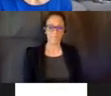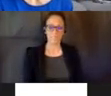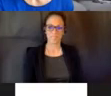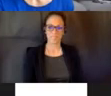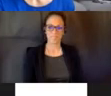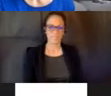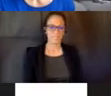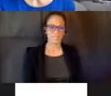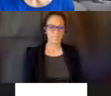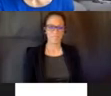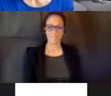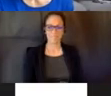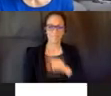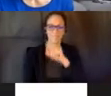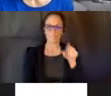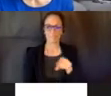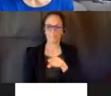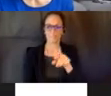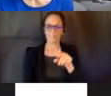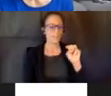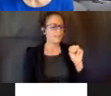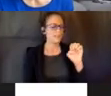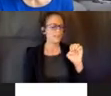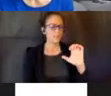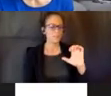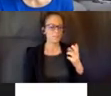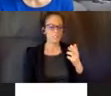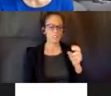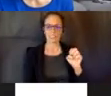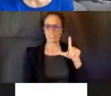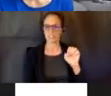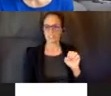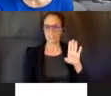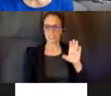Thank you so much, Dr. Finney. That was, wow.